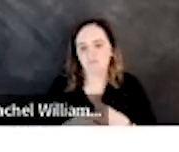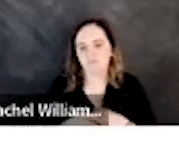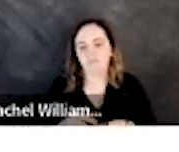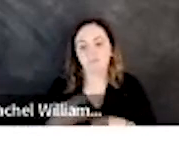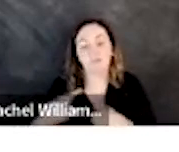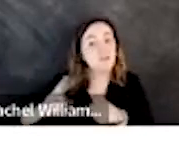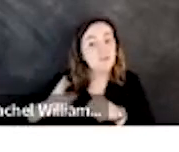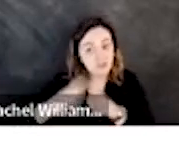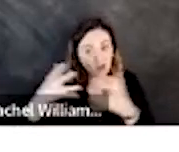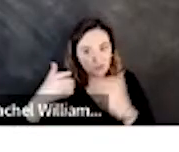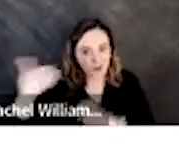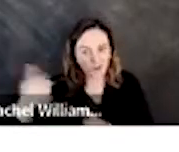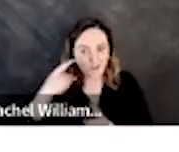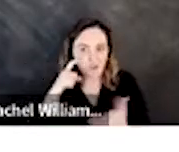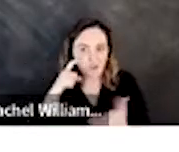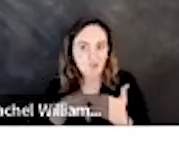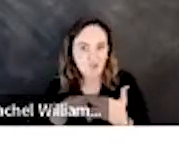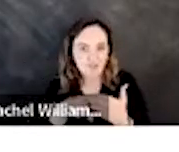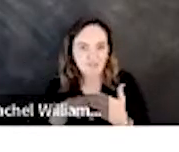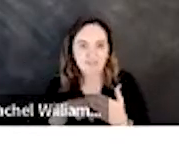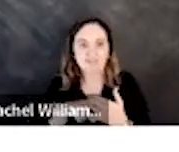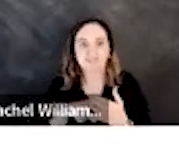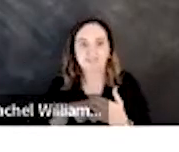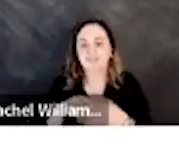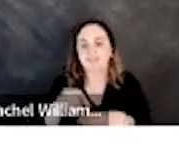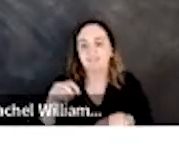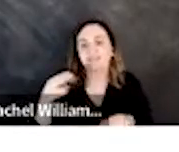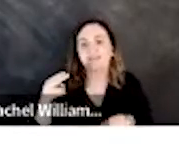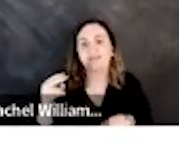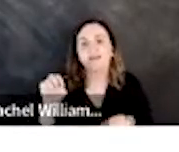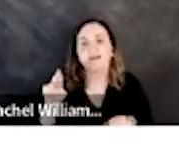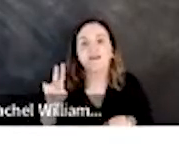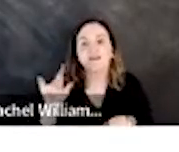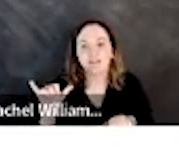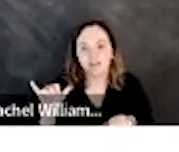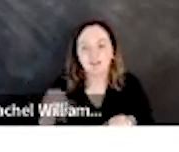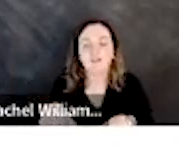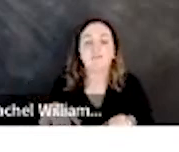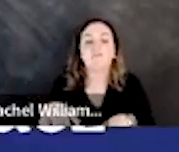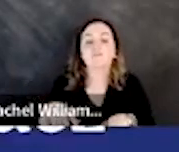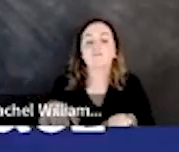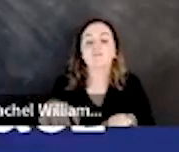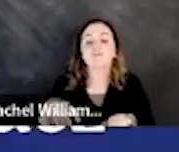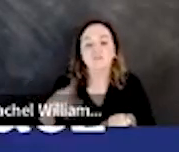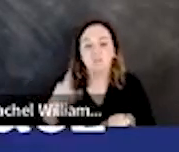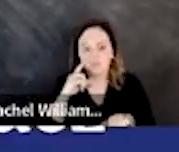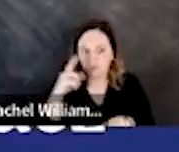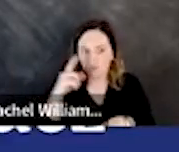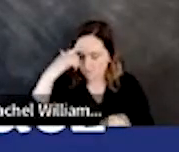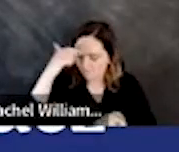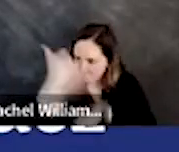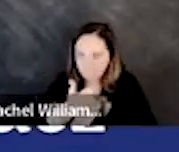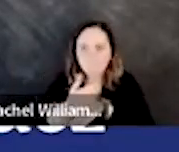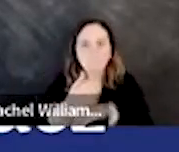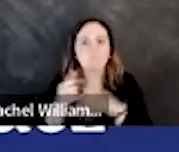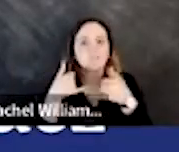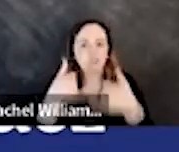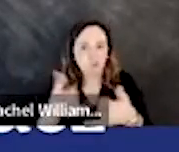We would first like to recognize Erly Rodriguez Mendoza with the Determination